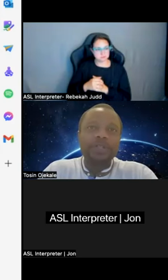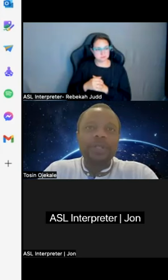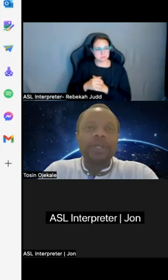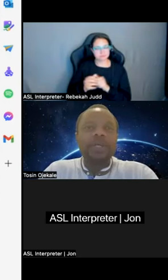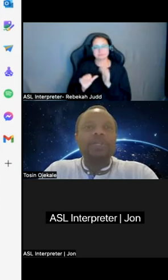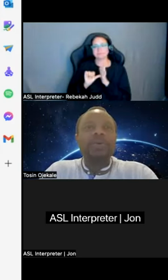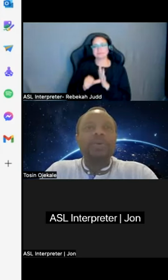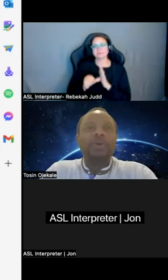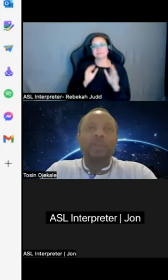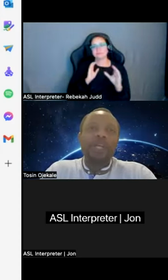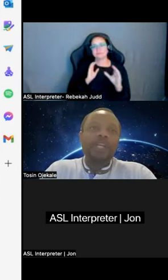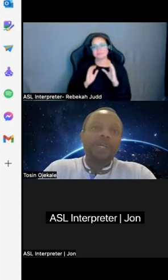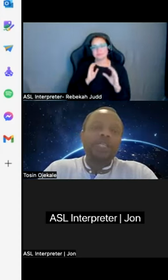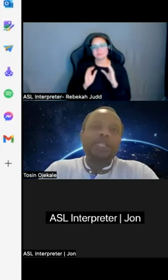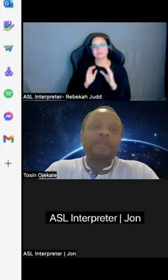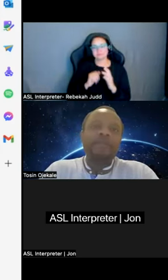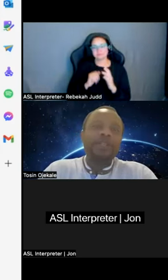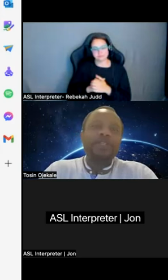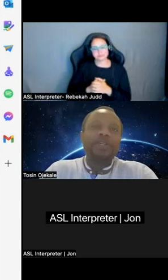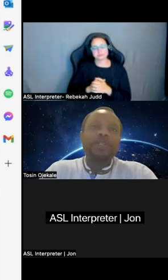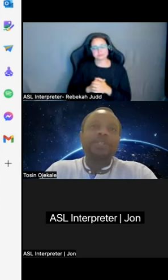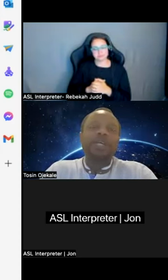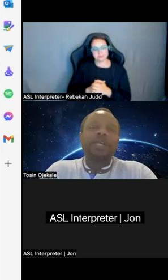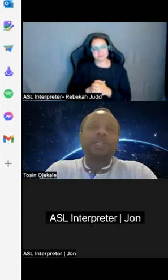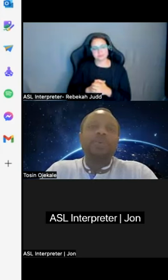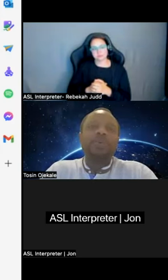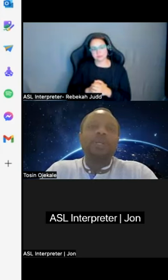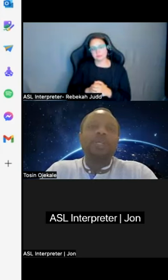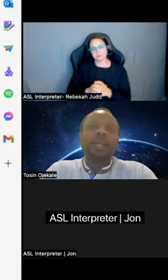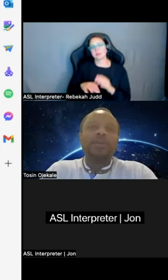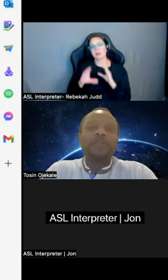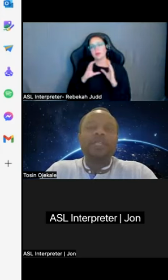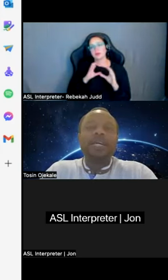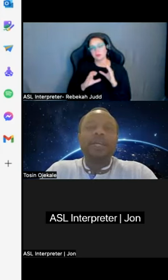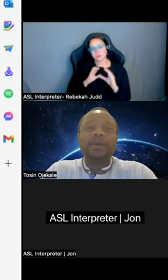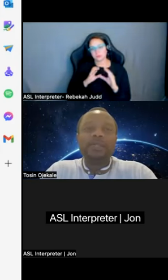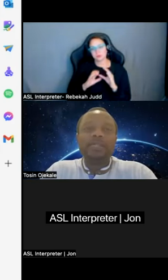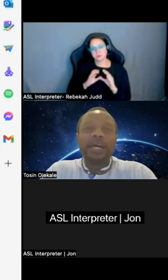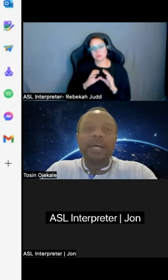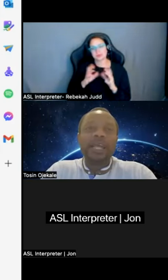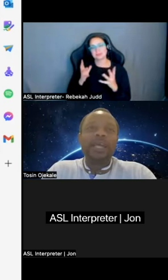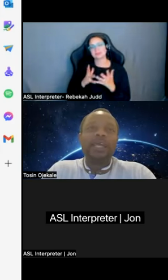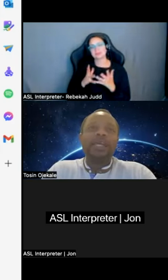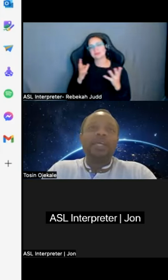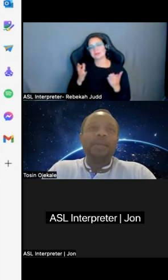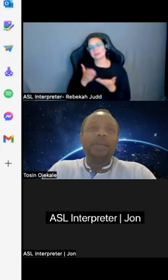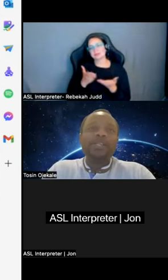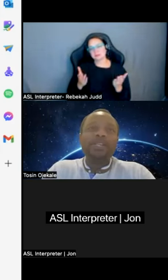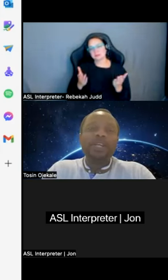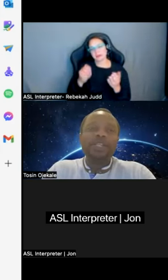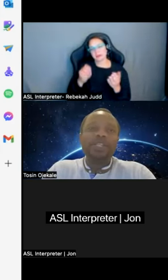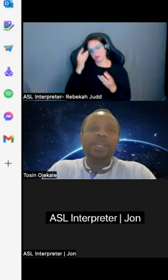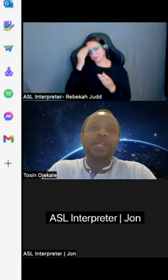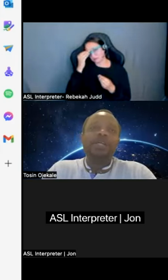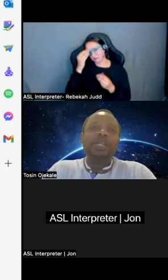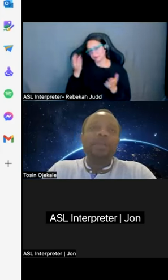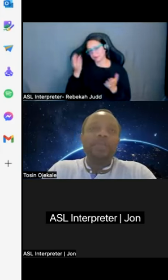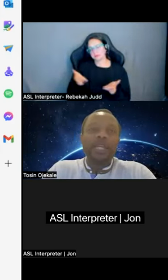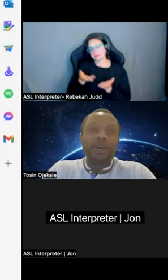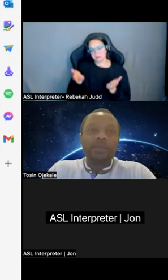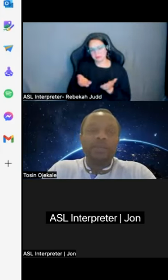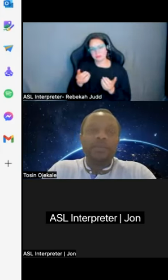communication. So communication itself is not just, so there are a lot of things that you consider here: the message,